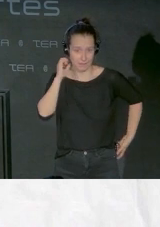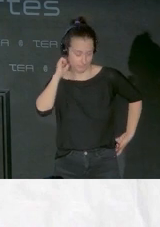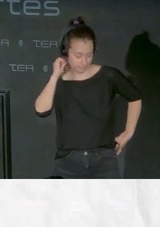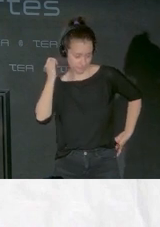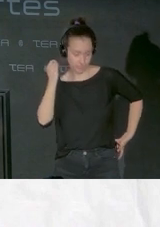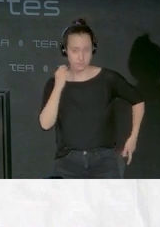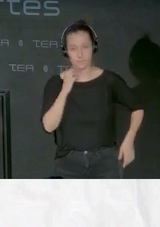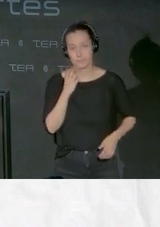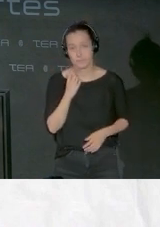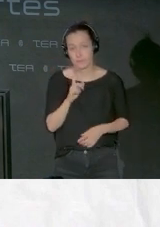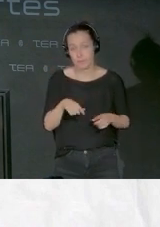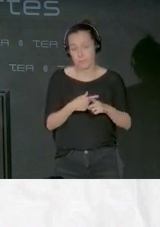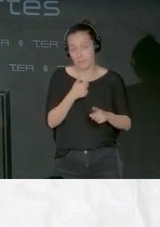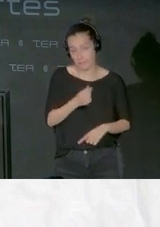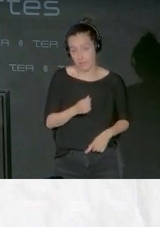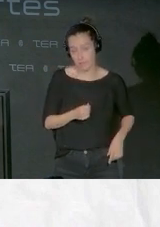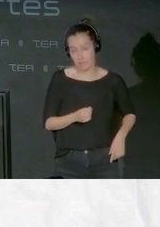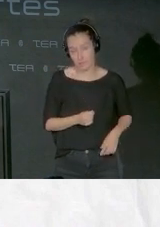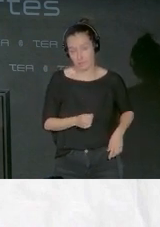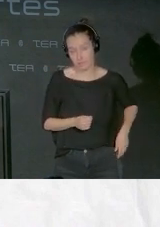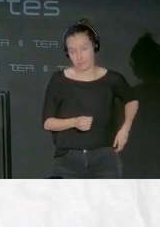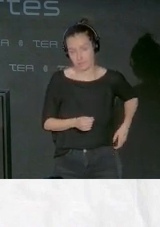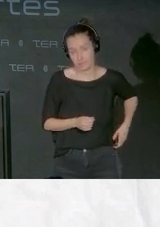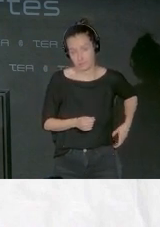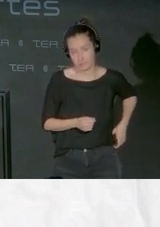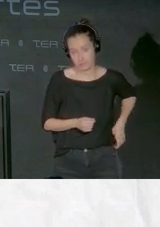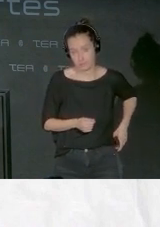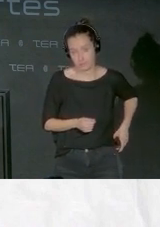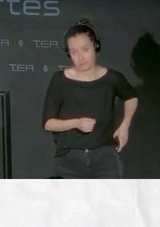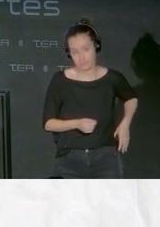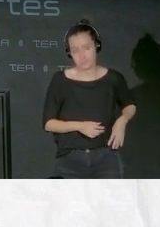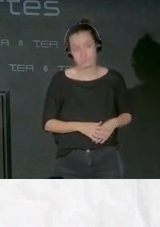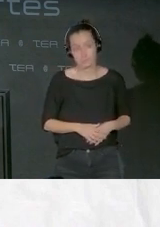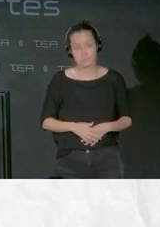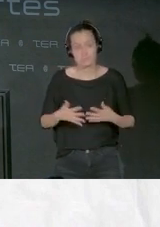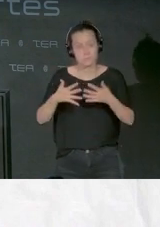complex. Video games are complex products. They are cultural content. They are